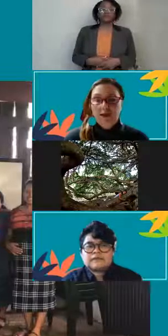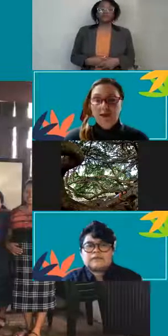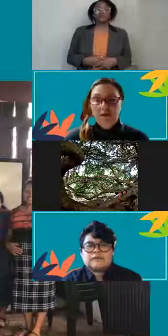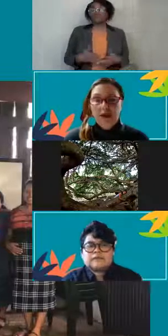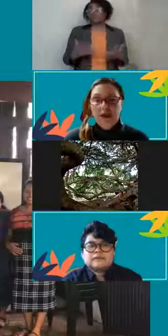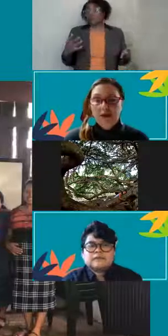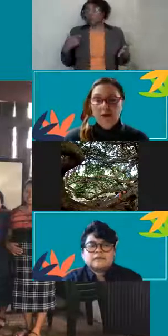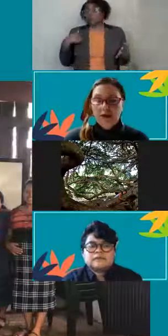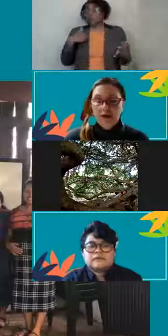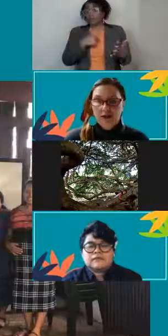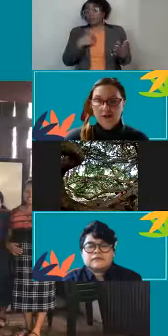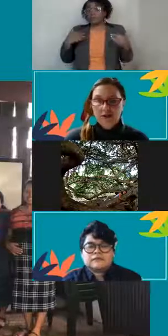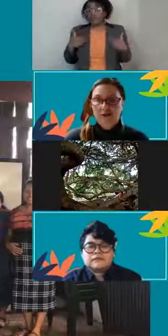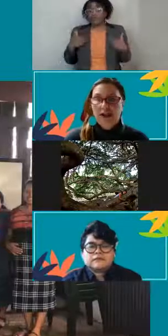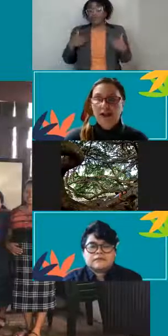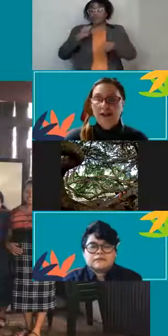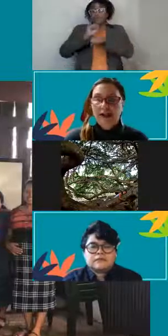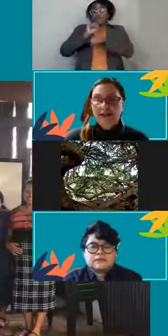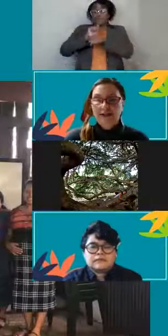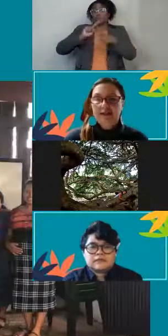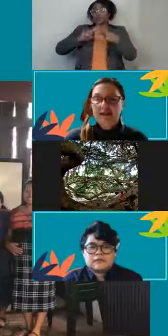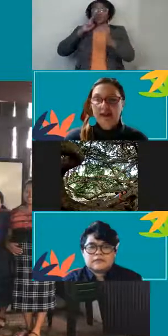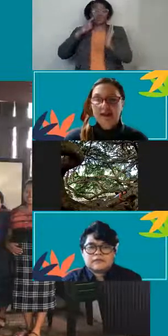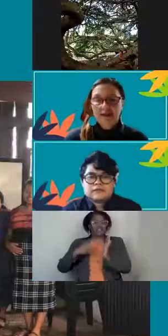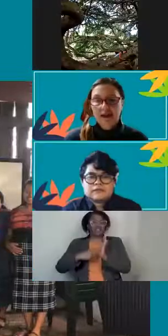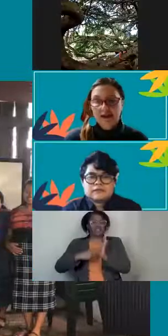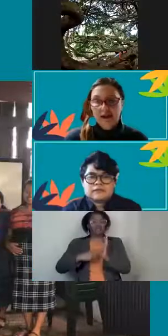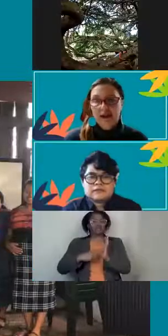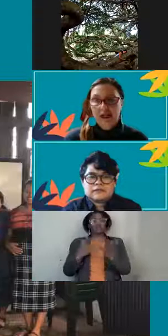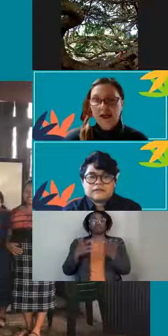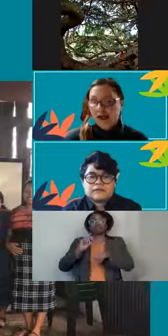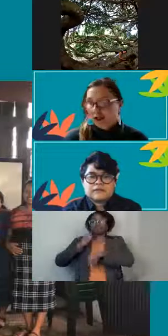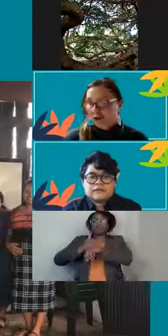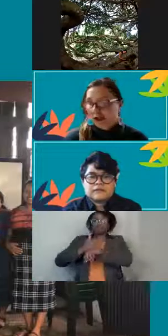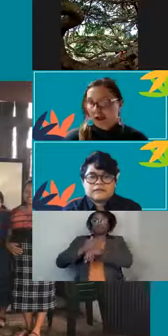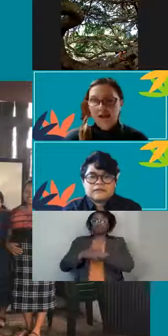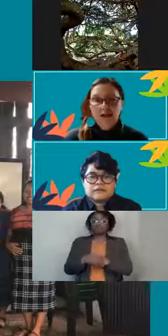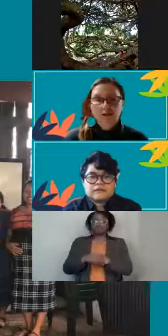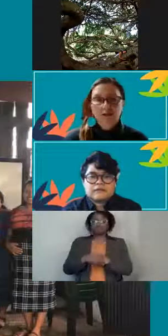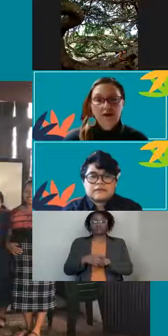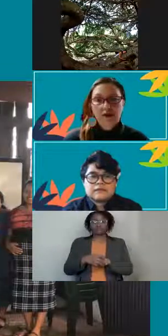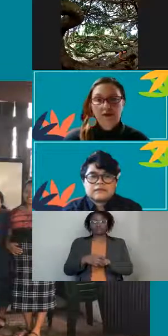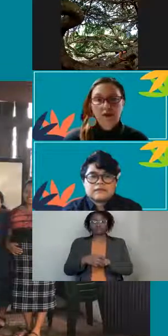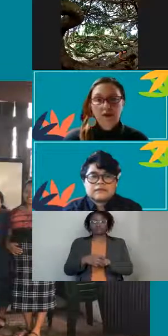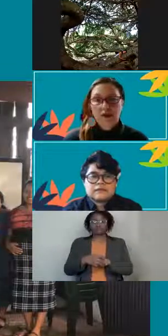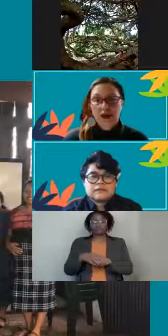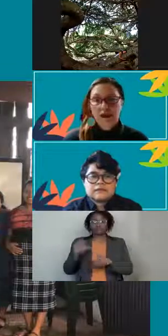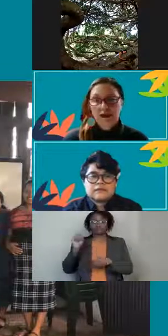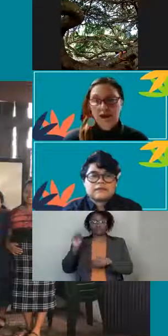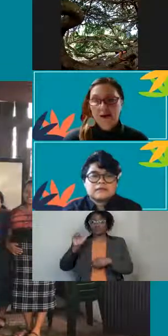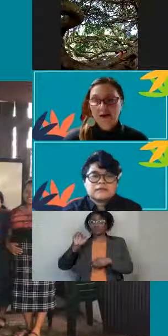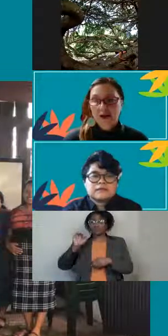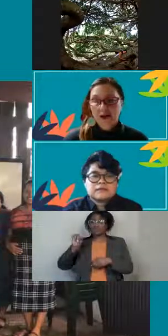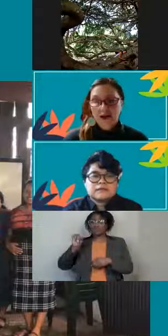We do work to recognize existing solidarity between Indigenous women of the North and